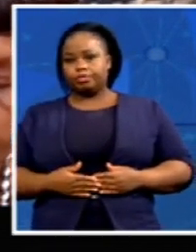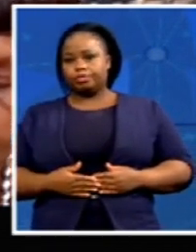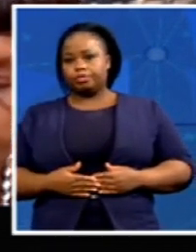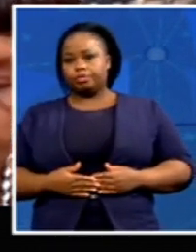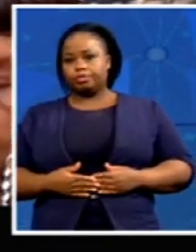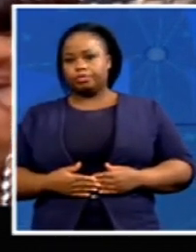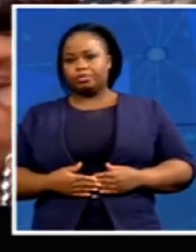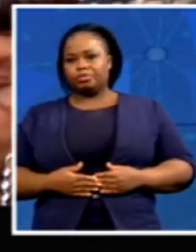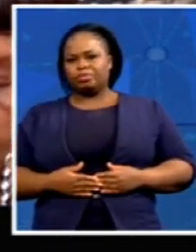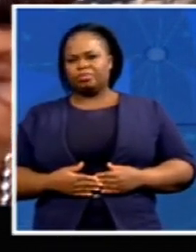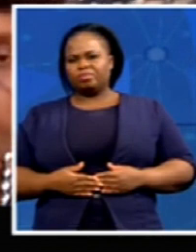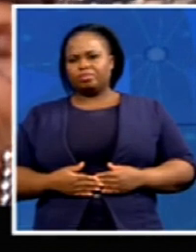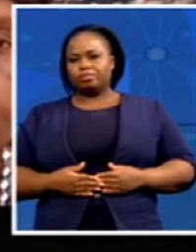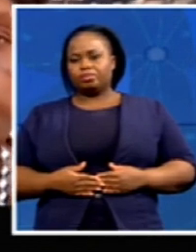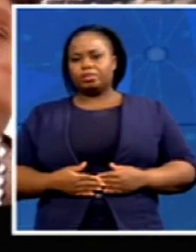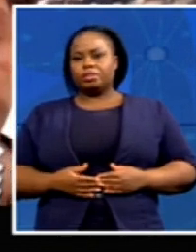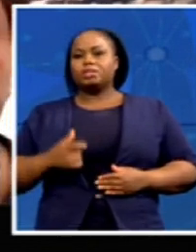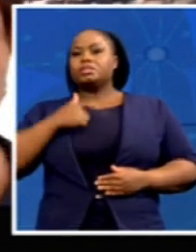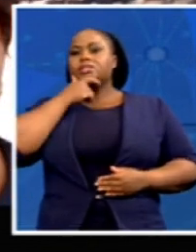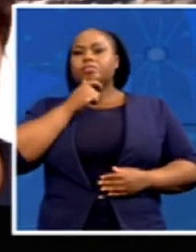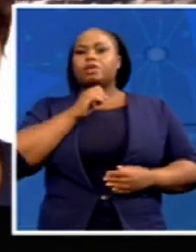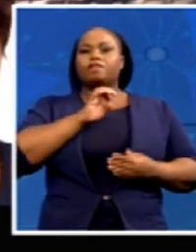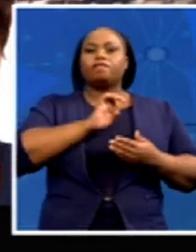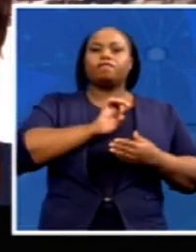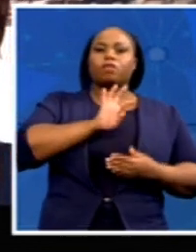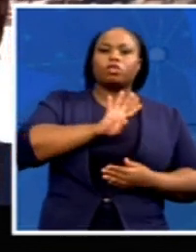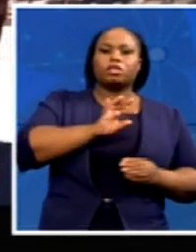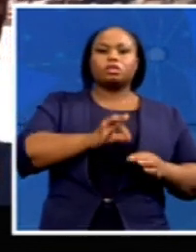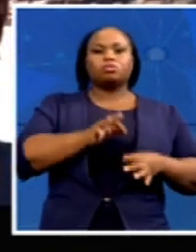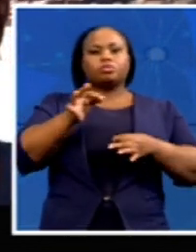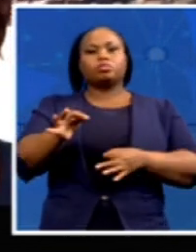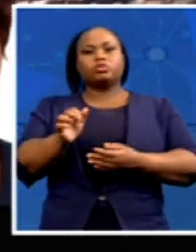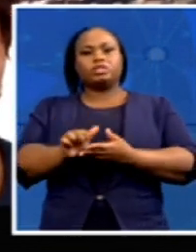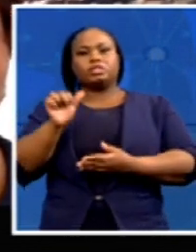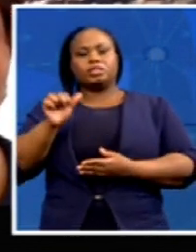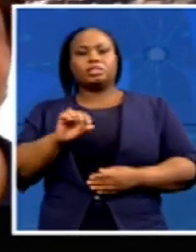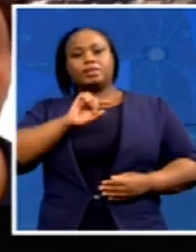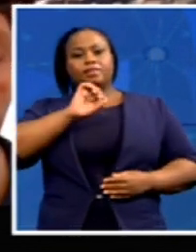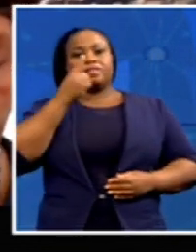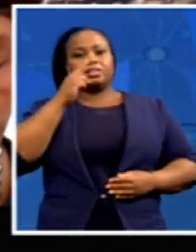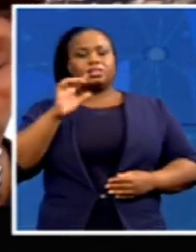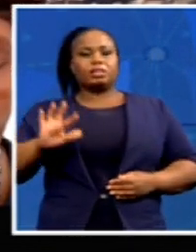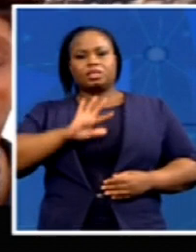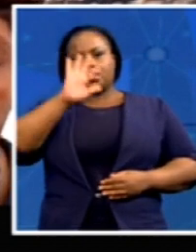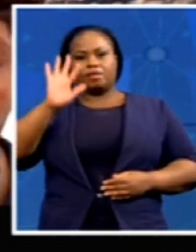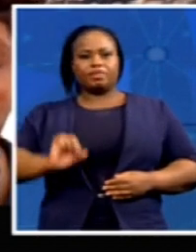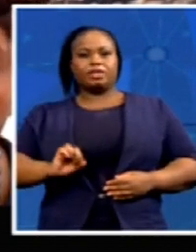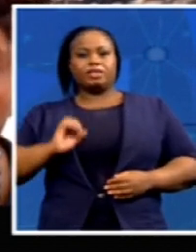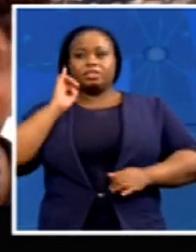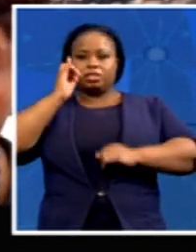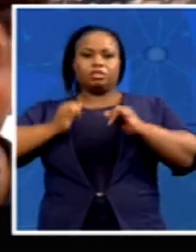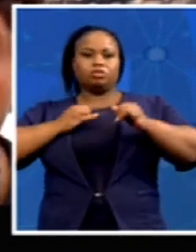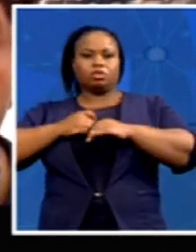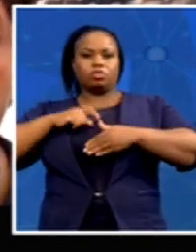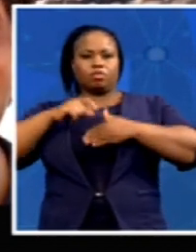first international conference on public health in Africa, the first ever international conference on public health in Africa. I'm very pleased